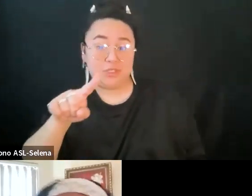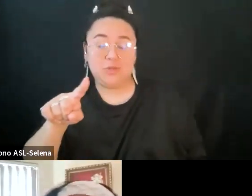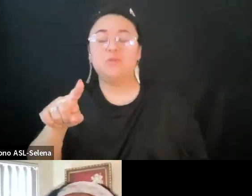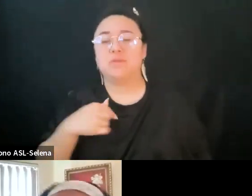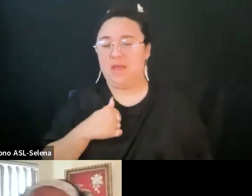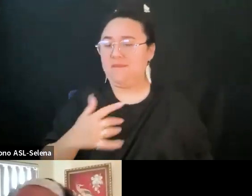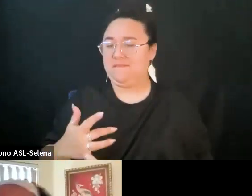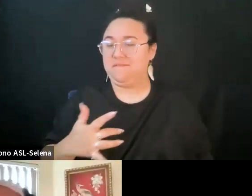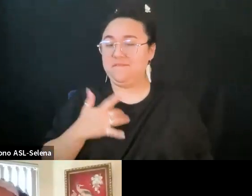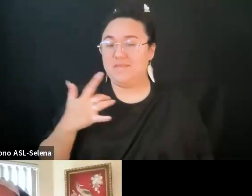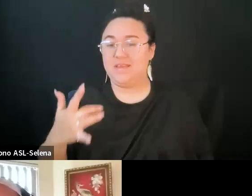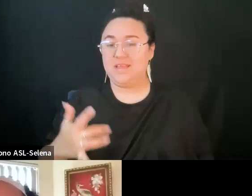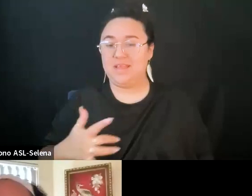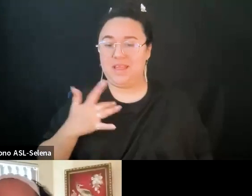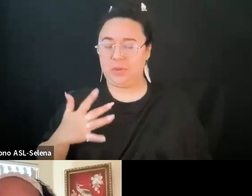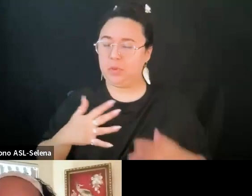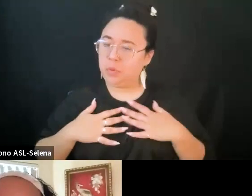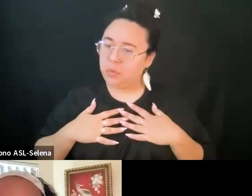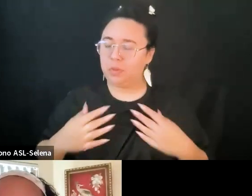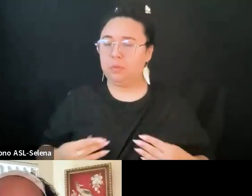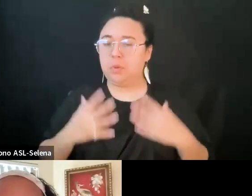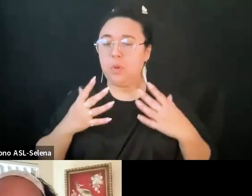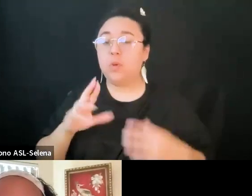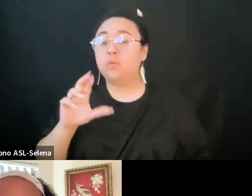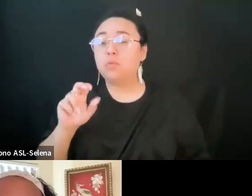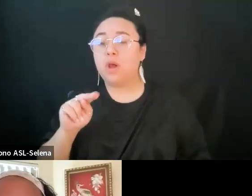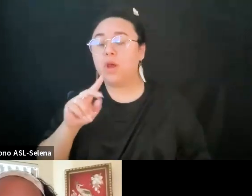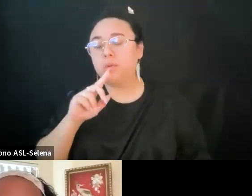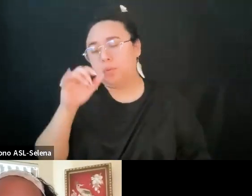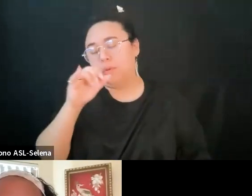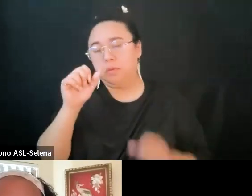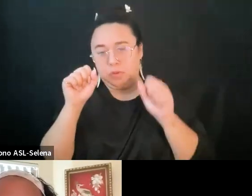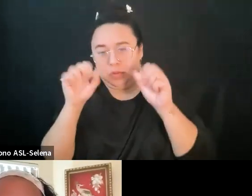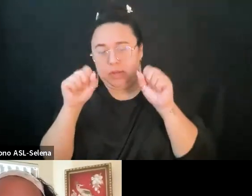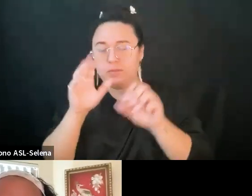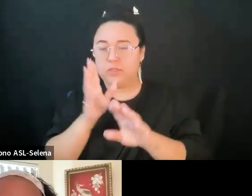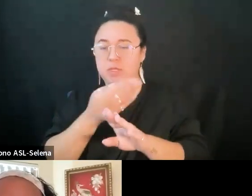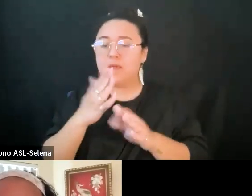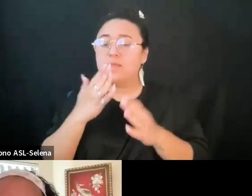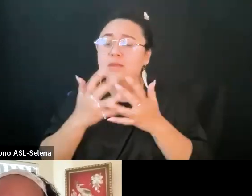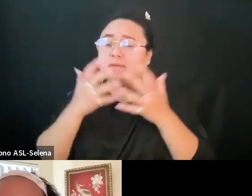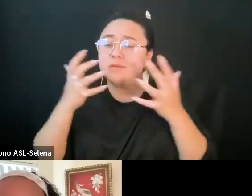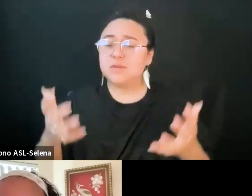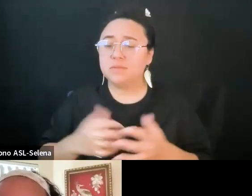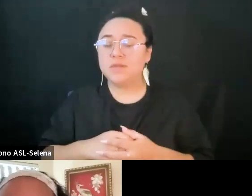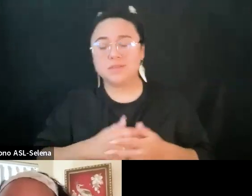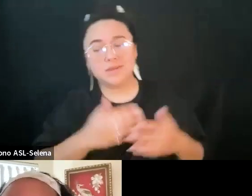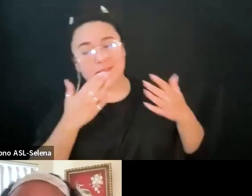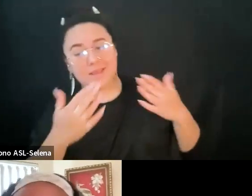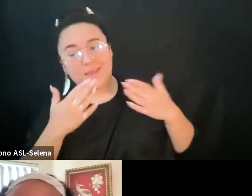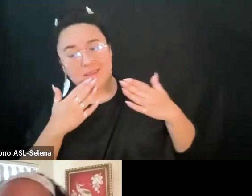but I'm getting some feels up in here. Ron, what an incredible song. Thank you so much. Thank